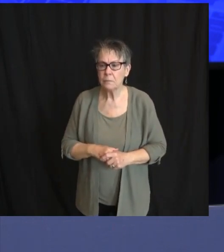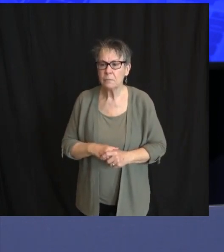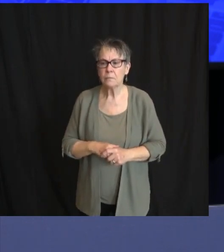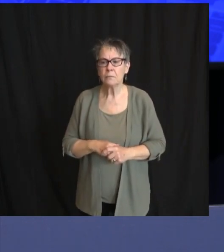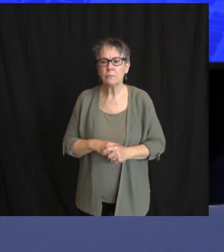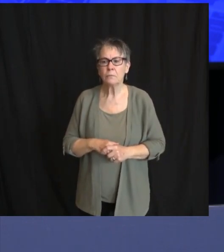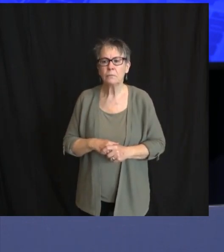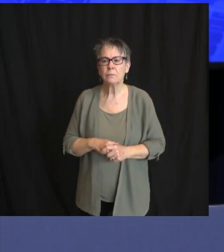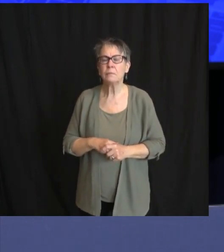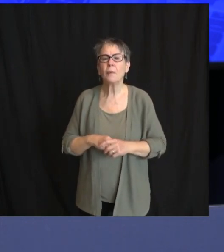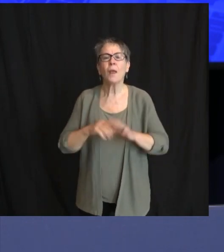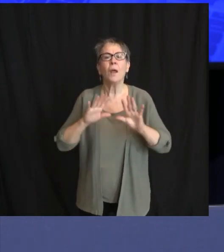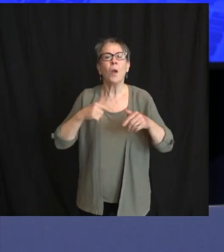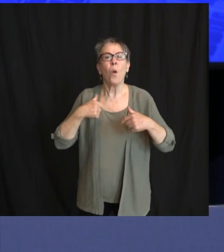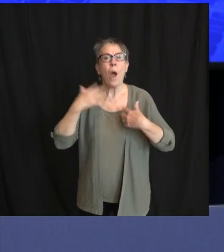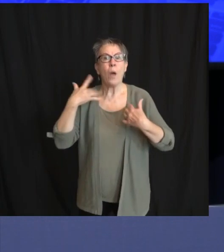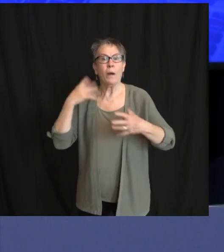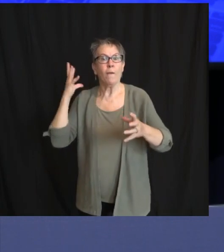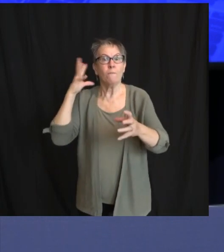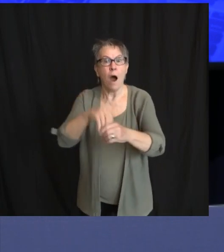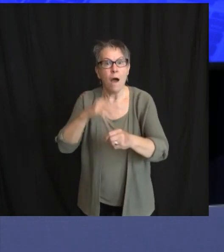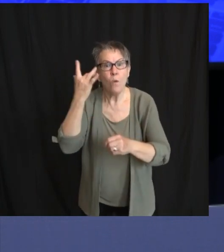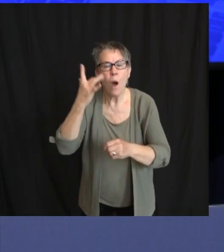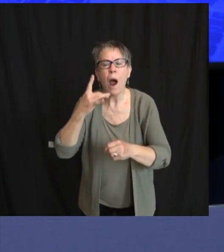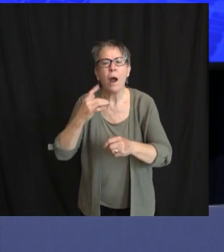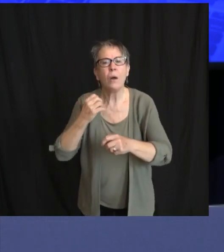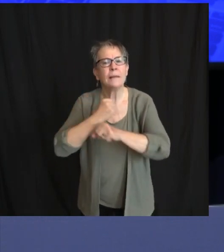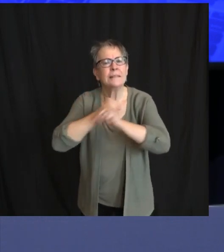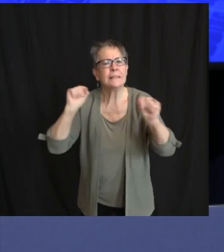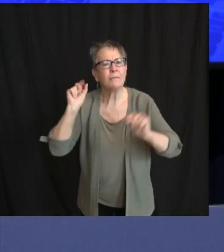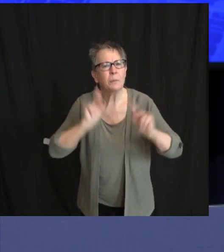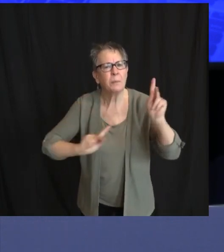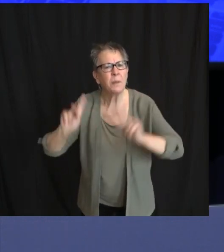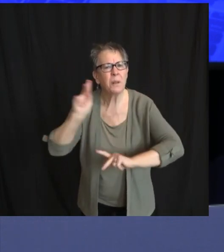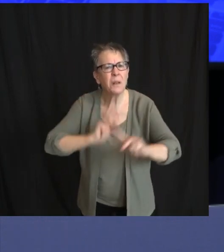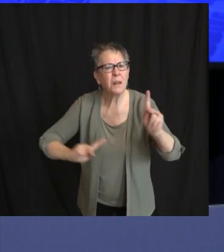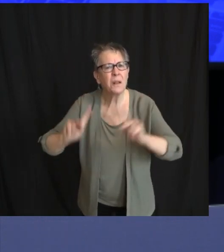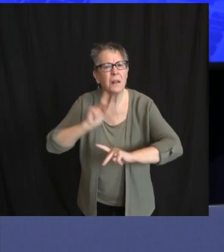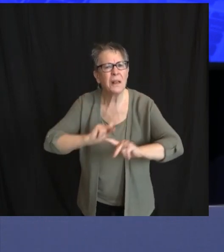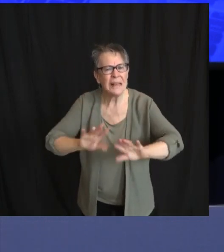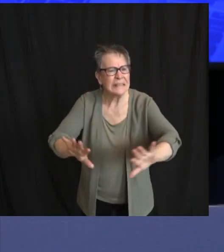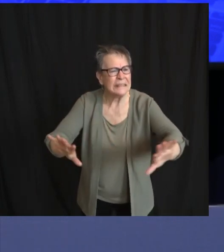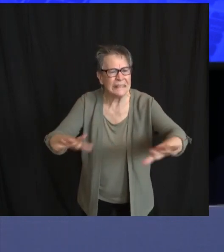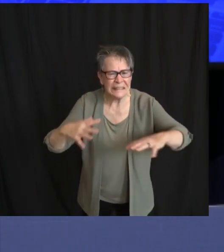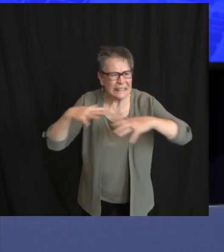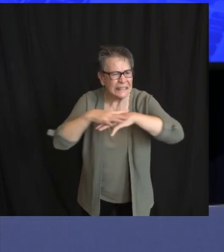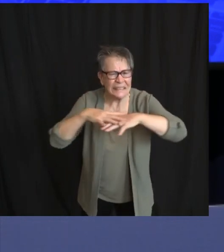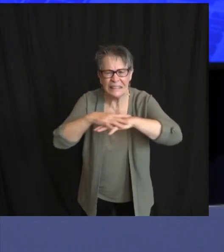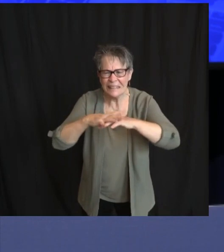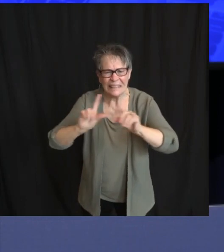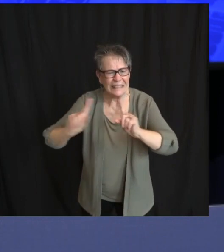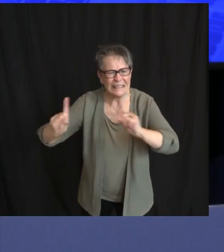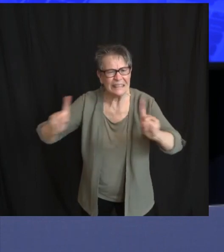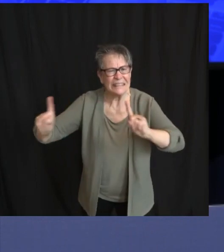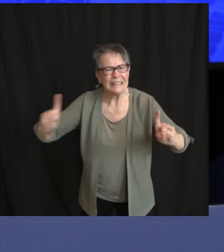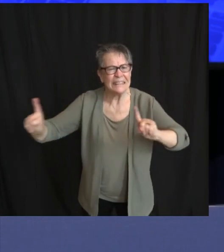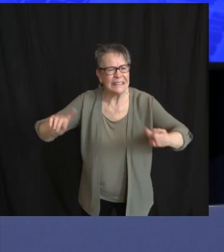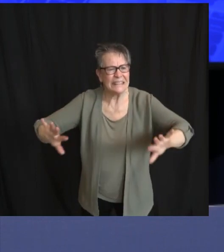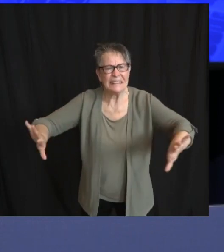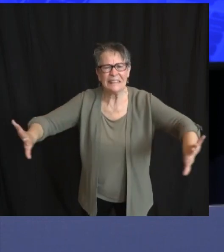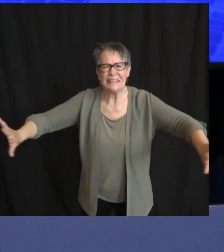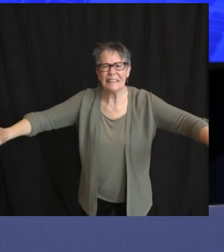of restraint yesterday. Social distancing for those protests that I put it out there, and organizers will be advised ahead